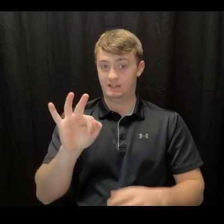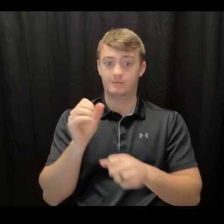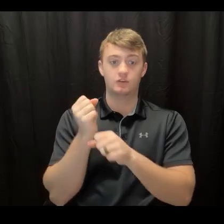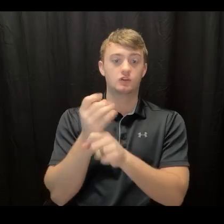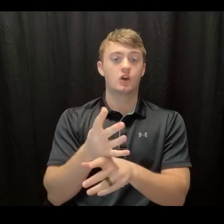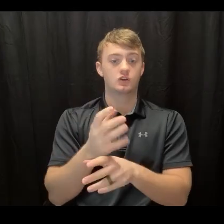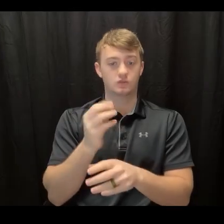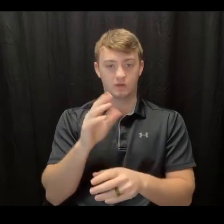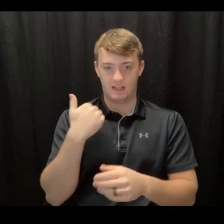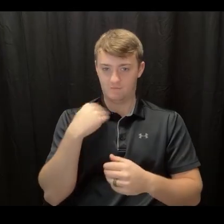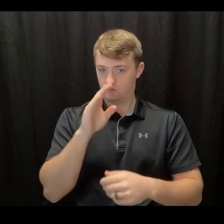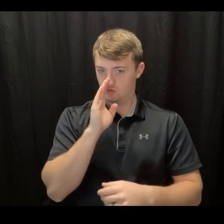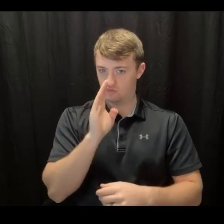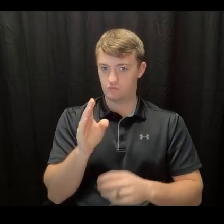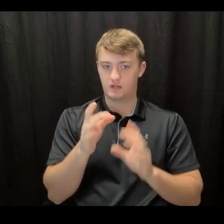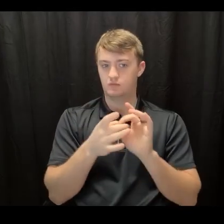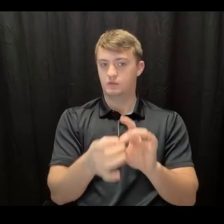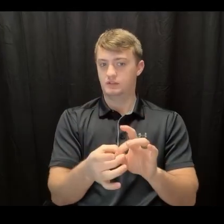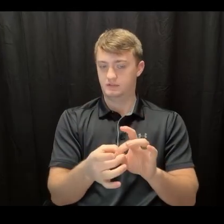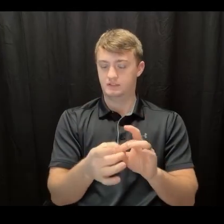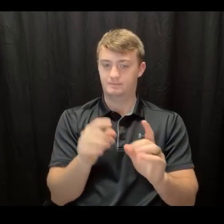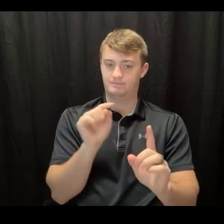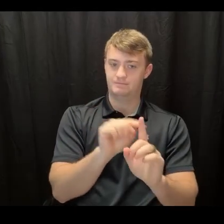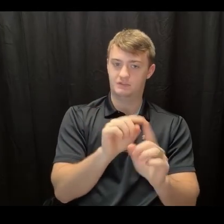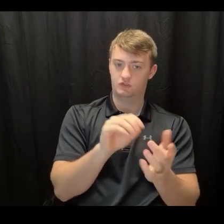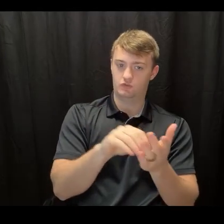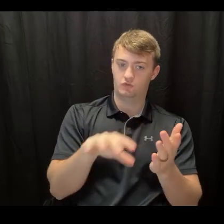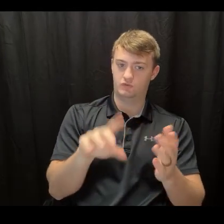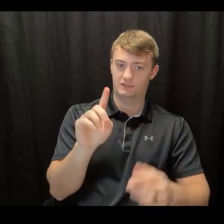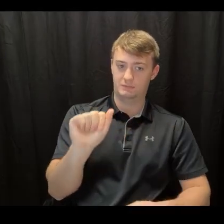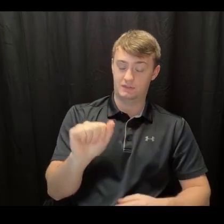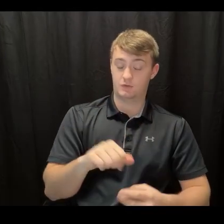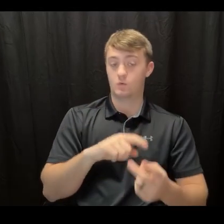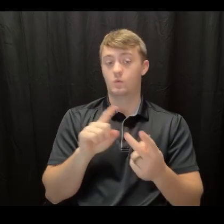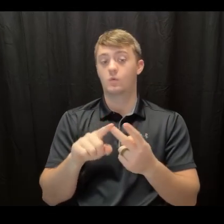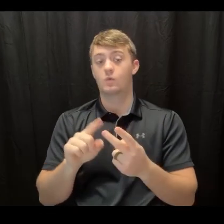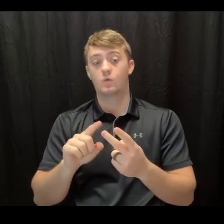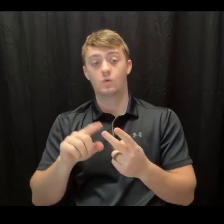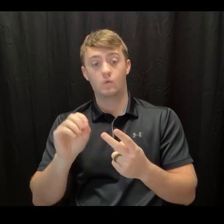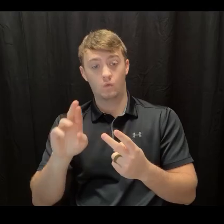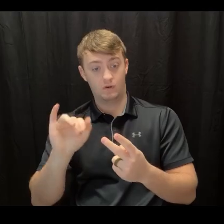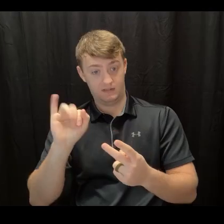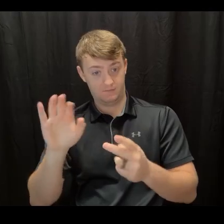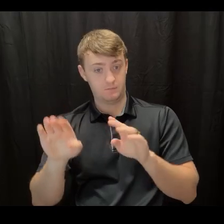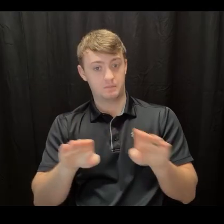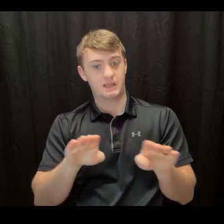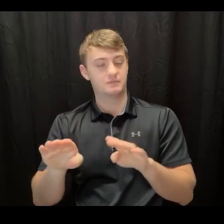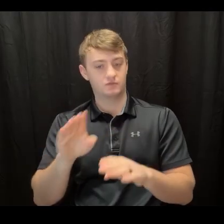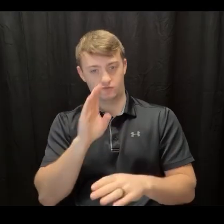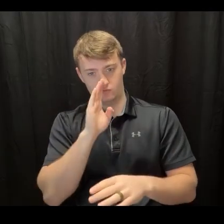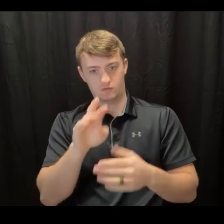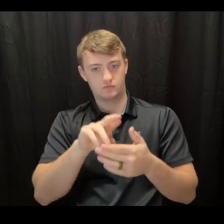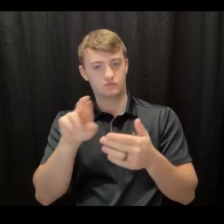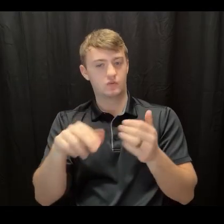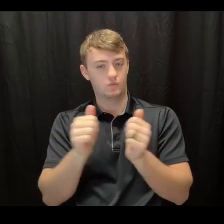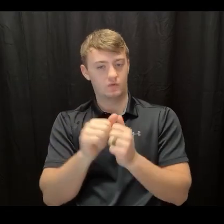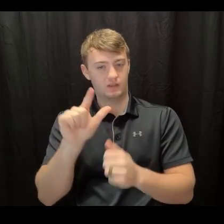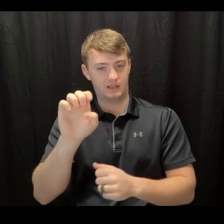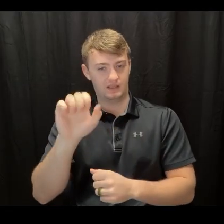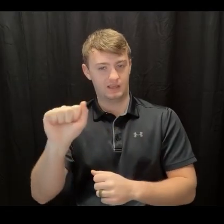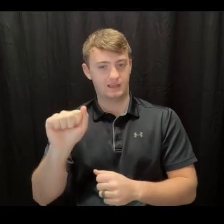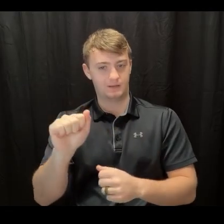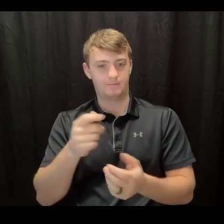or have a direct and substantial relationship to the child's disability, or B, if the behavior was a direct result of the